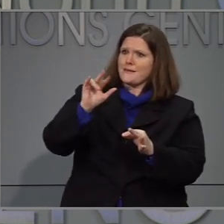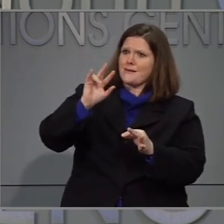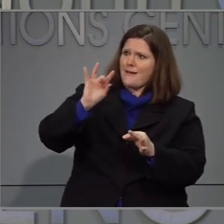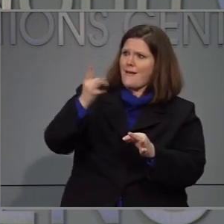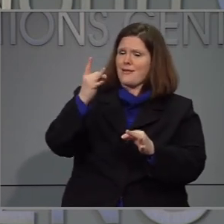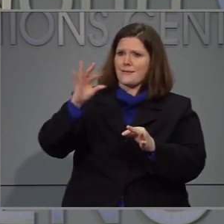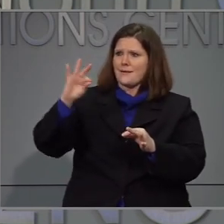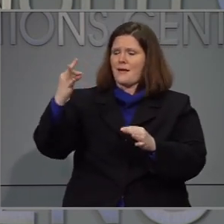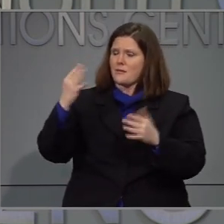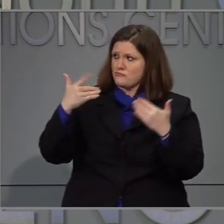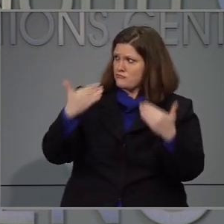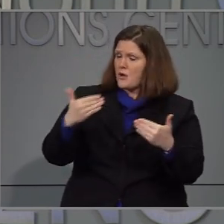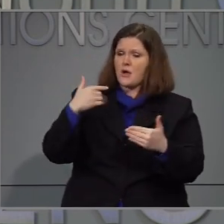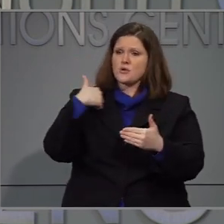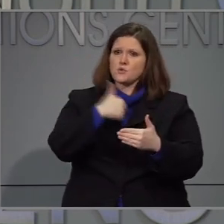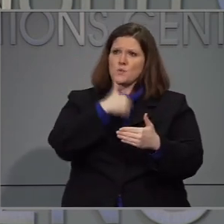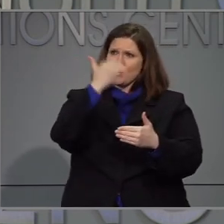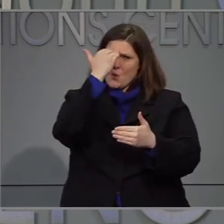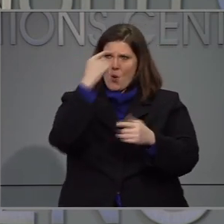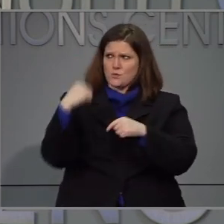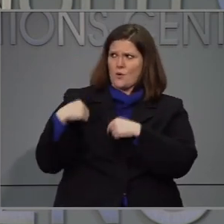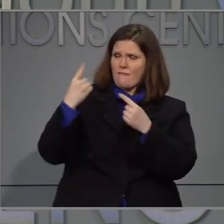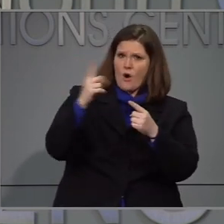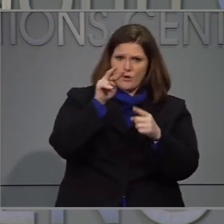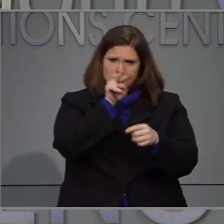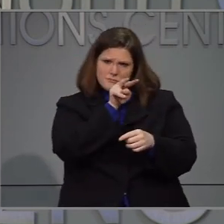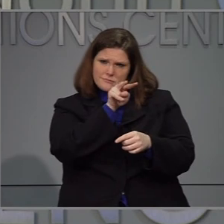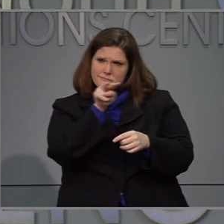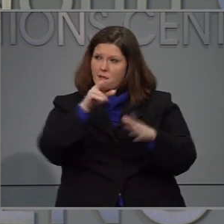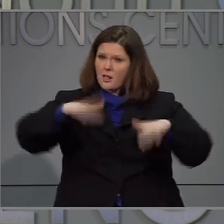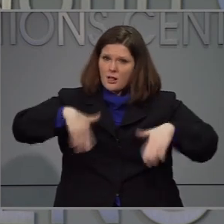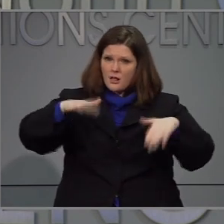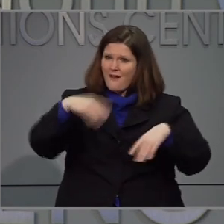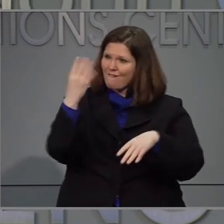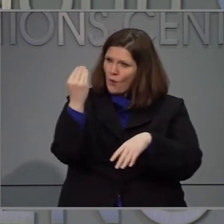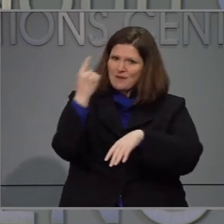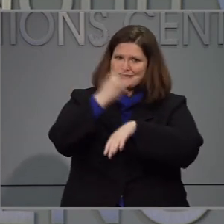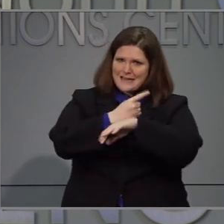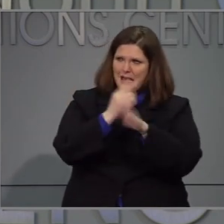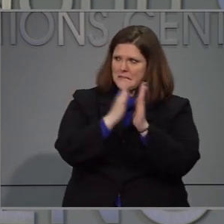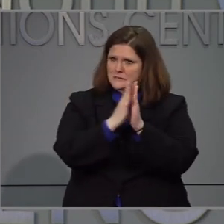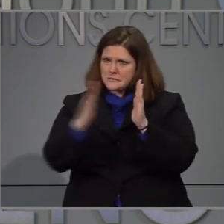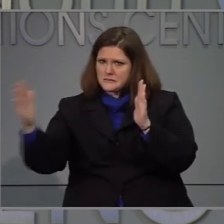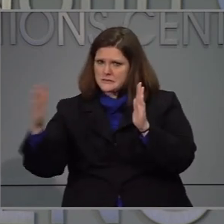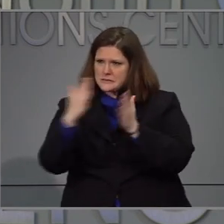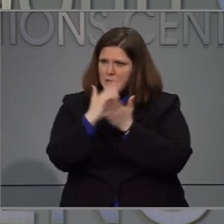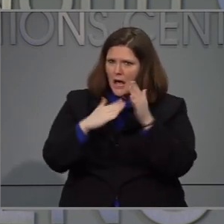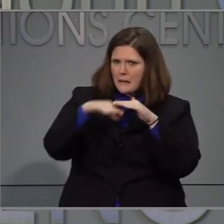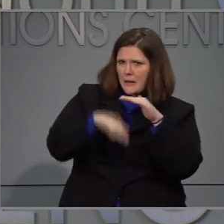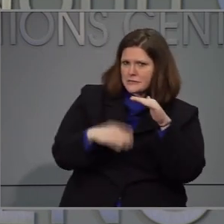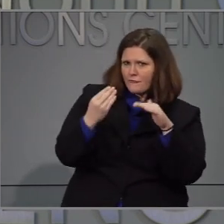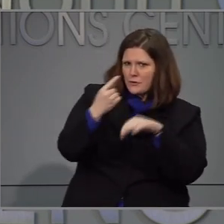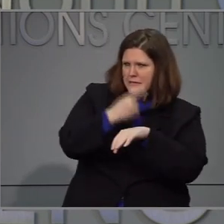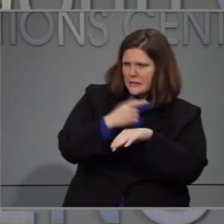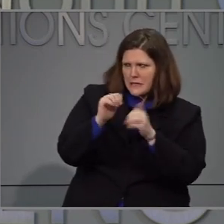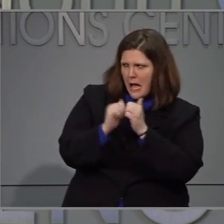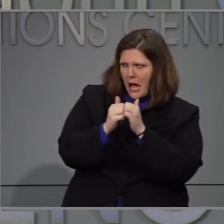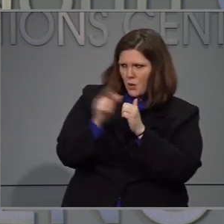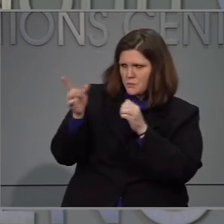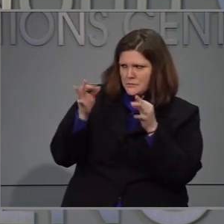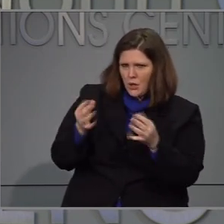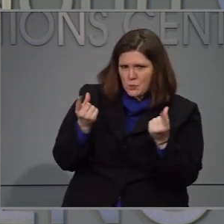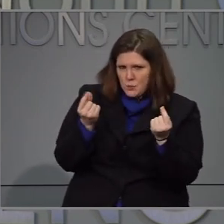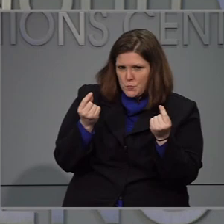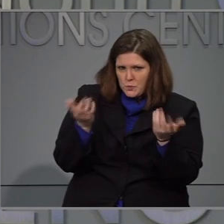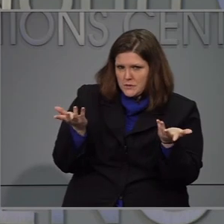that the virus is with us and we may see some kind of sustained level in these indicators going forward? Thanks for that question, Michael. We